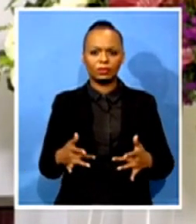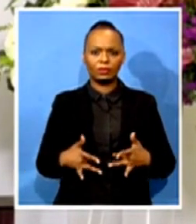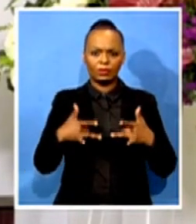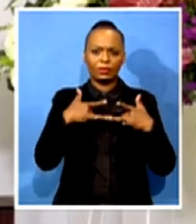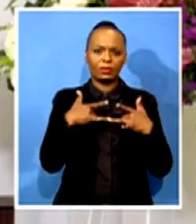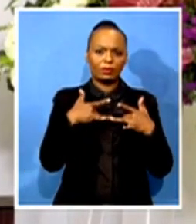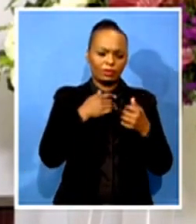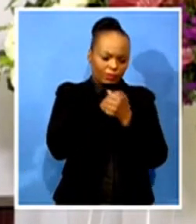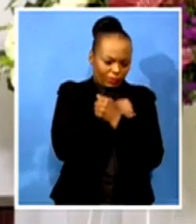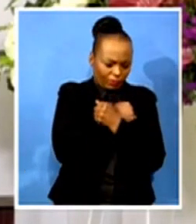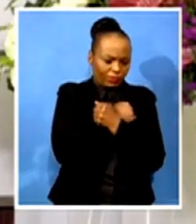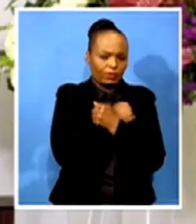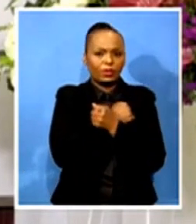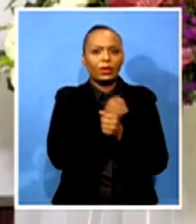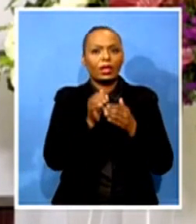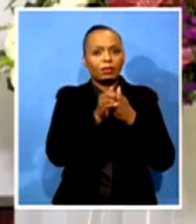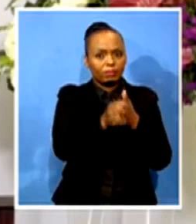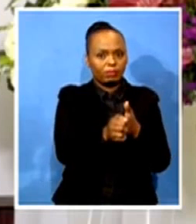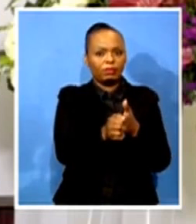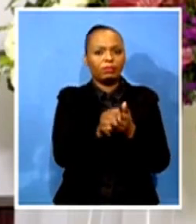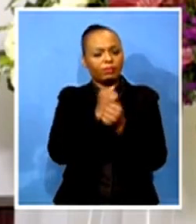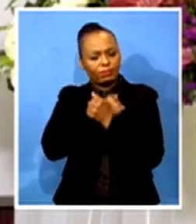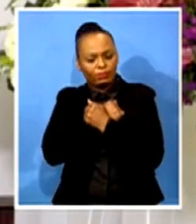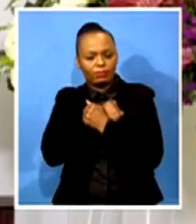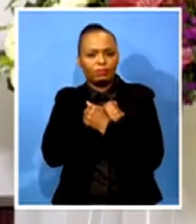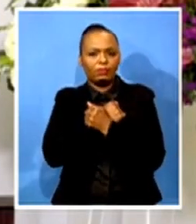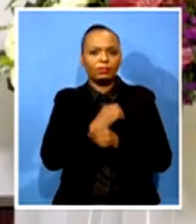Inethemba ukuthi uthando, when it leads,